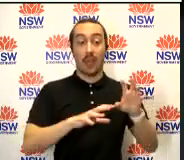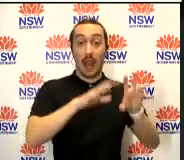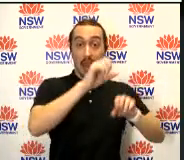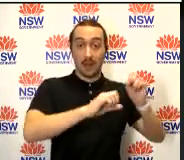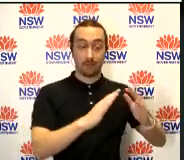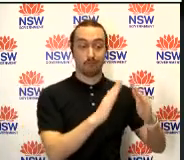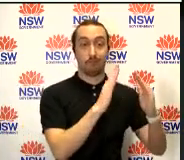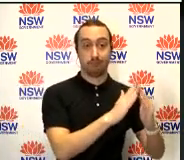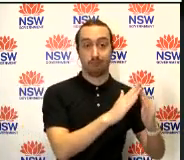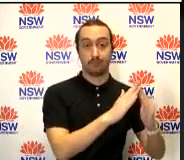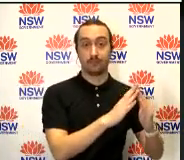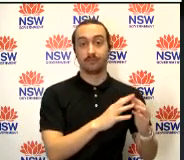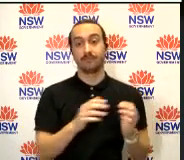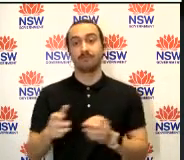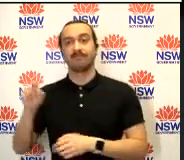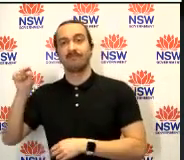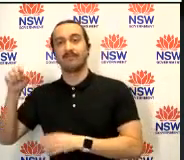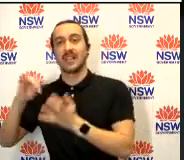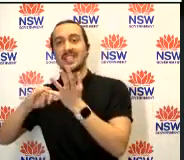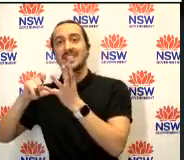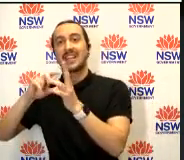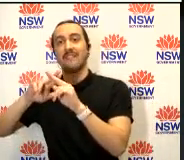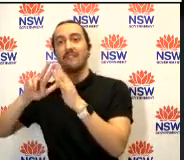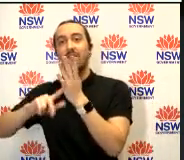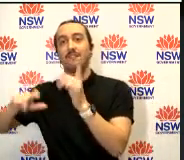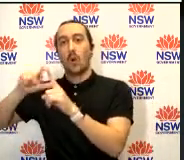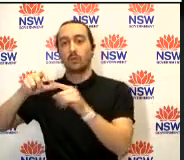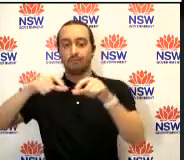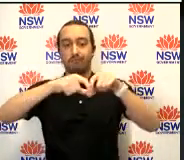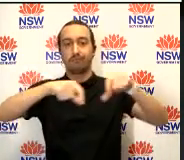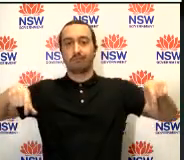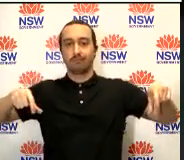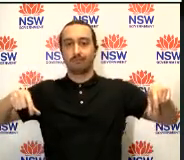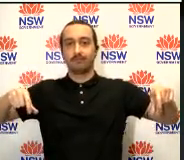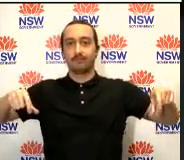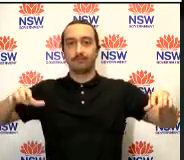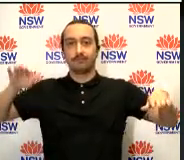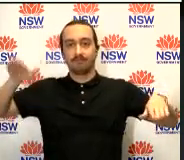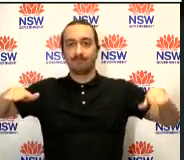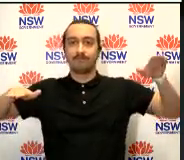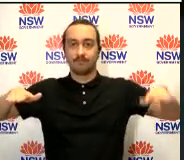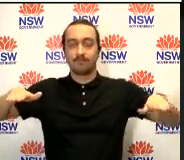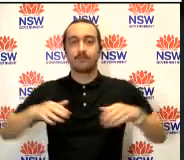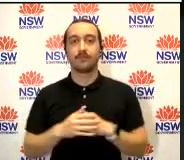end and on the other end resting on a scaffold. The plank was set